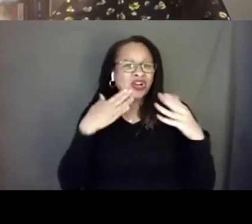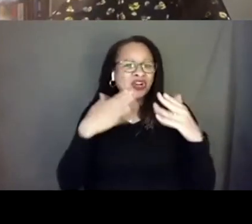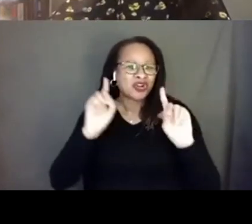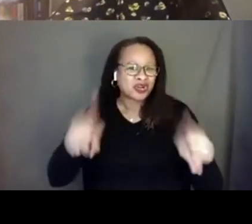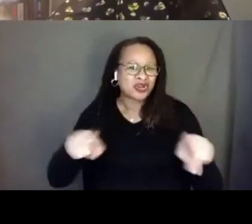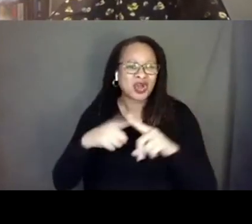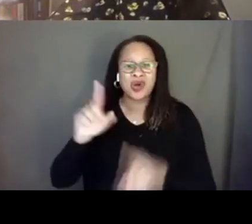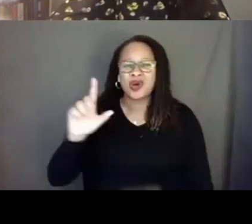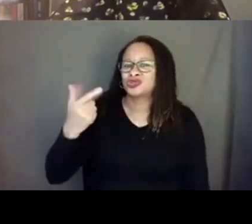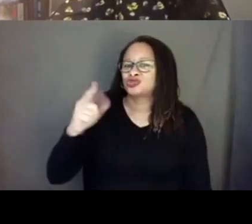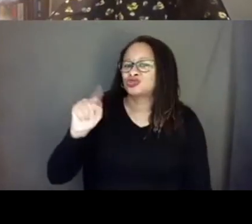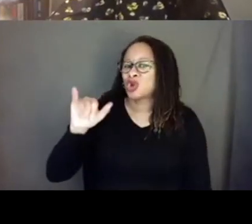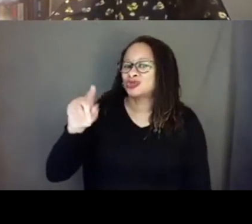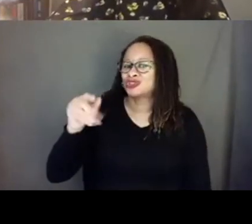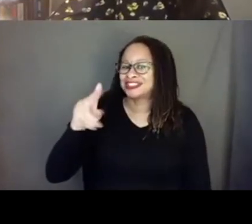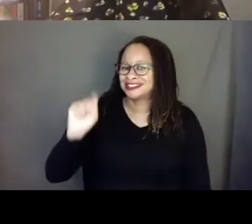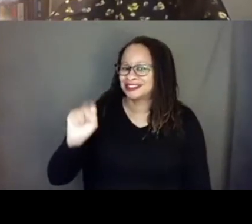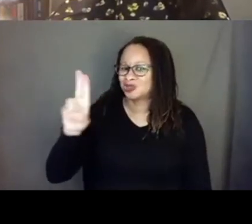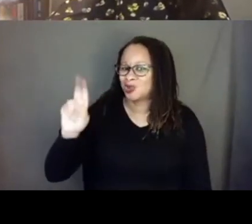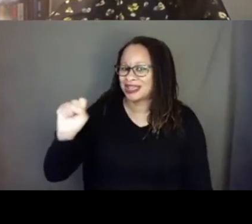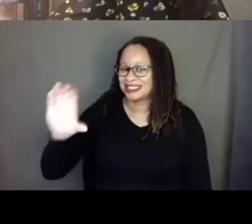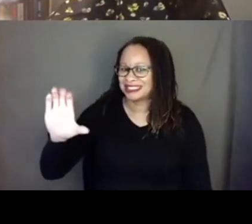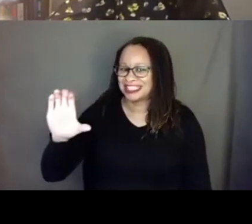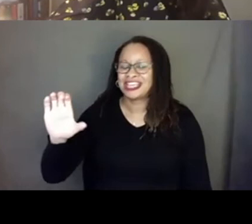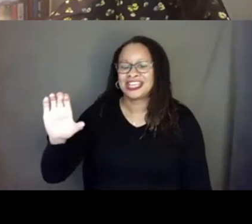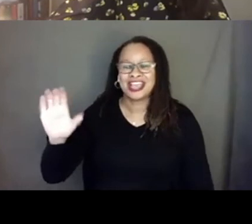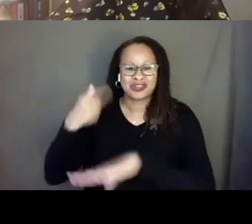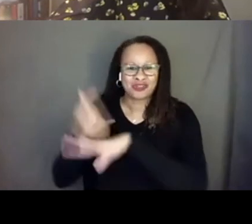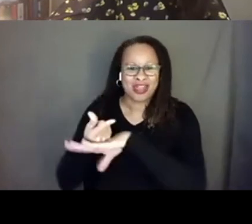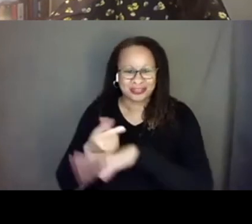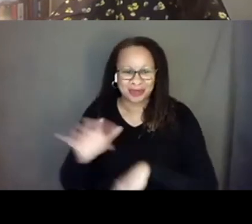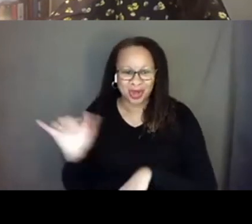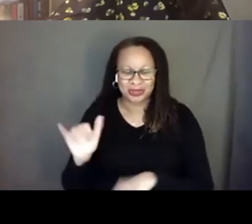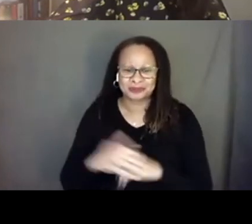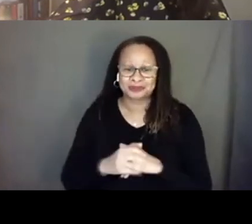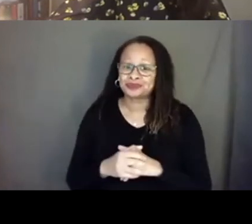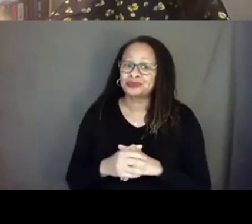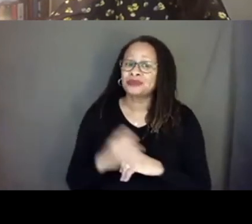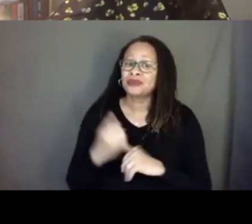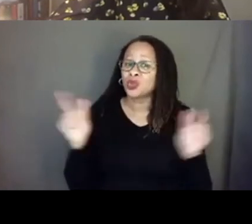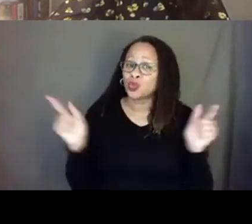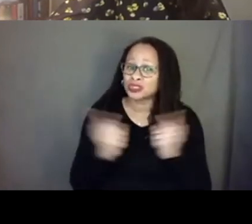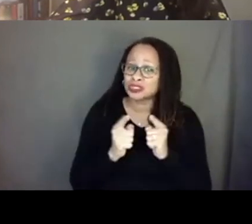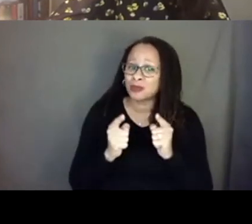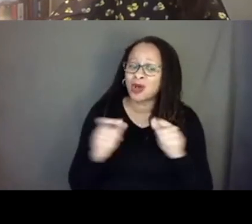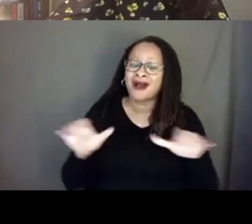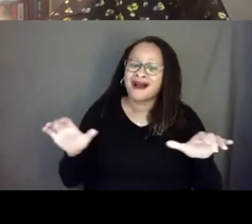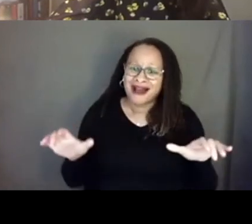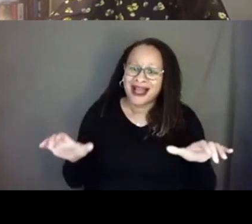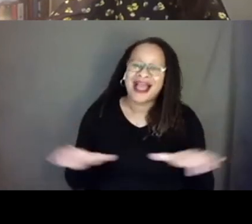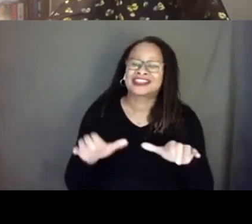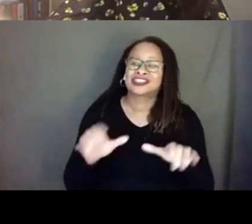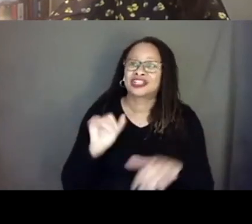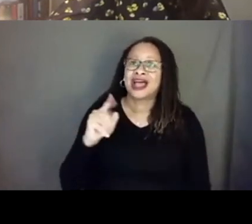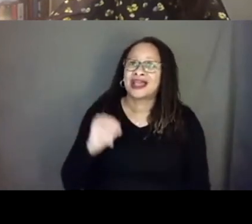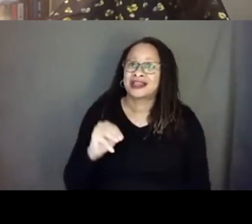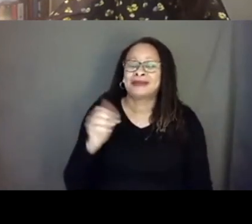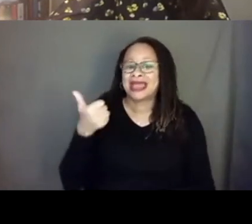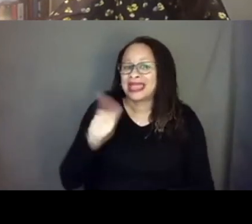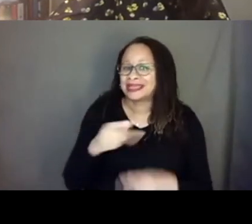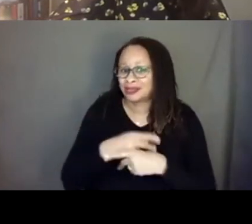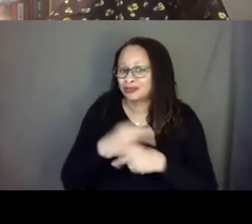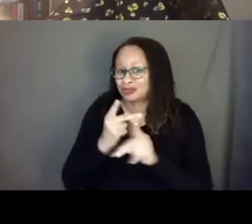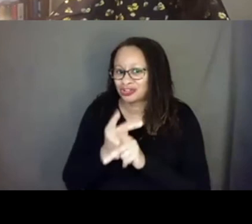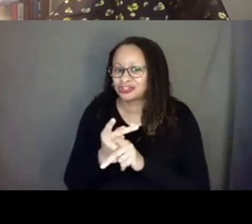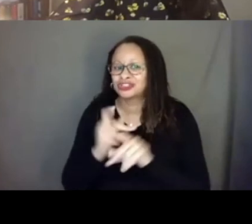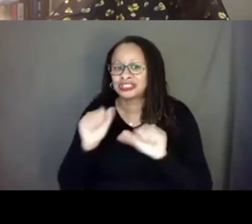of us. What is one small action item that any production can implement tomorrow to better include disability and